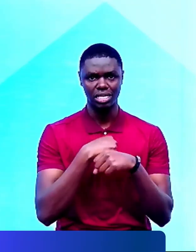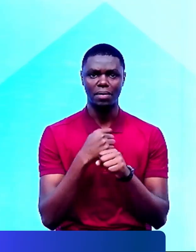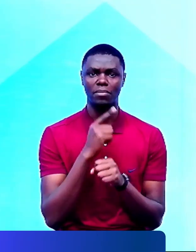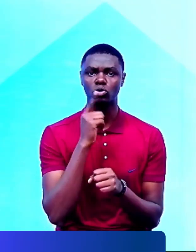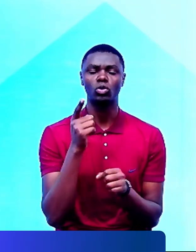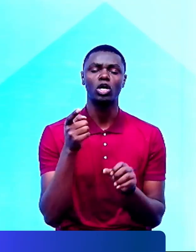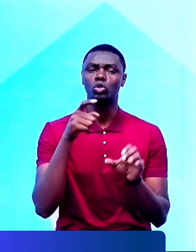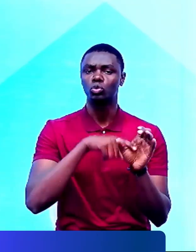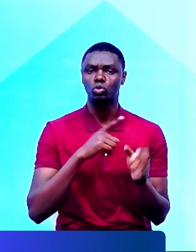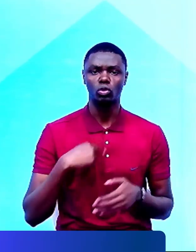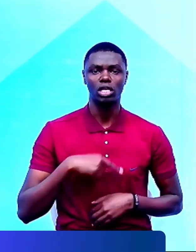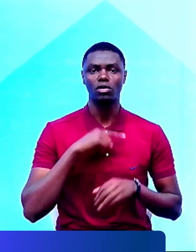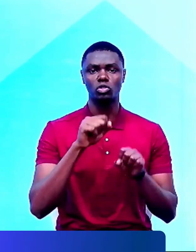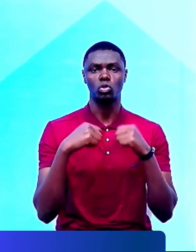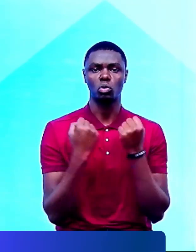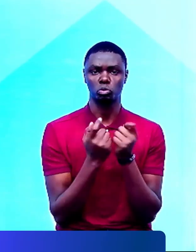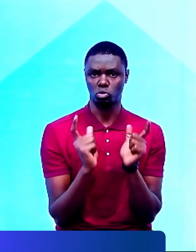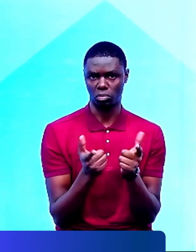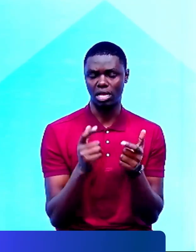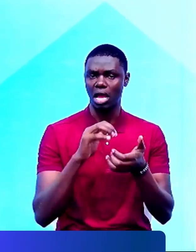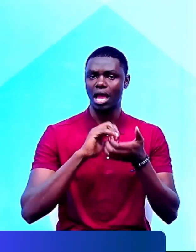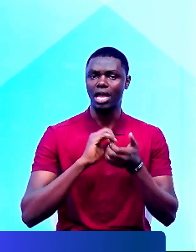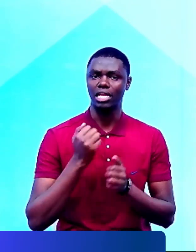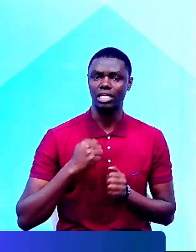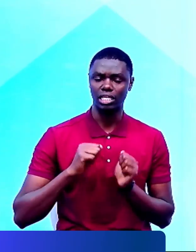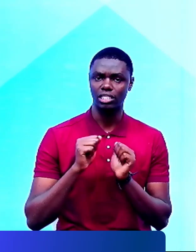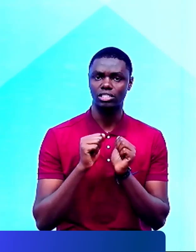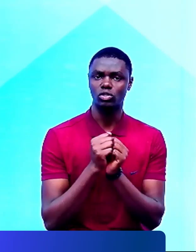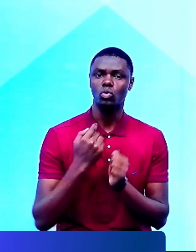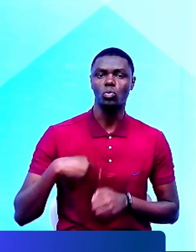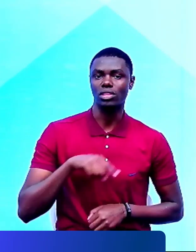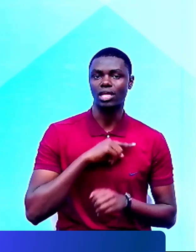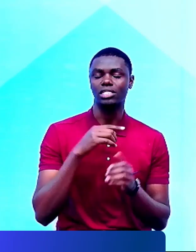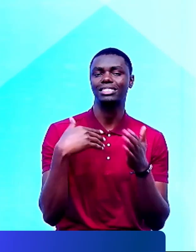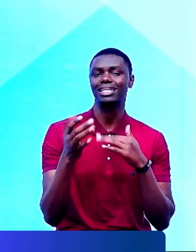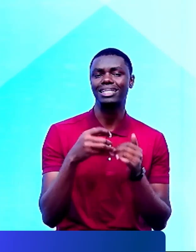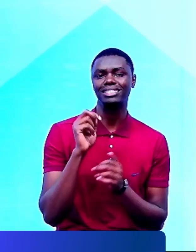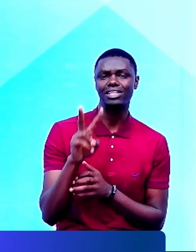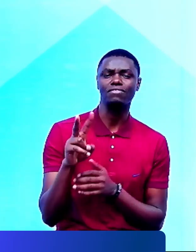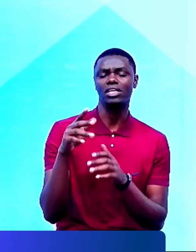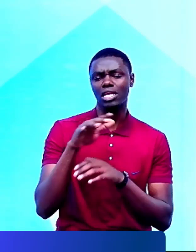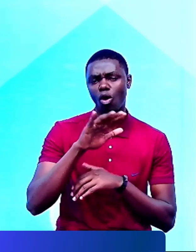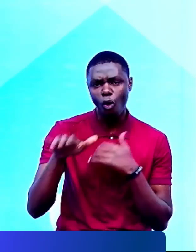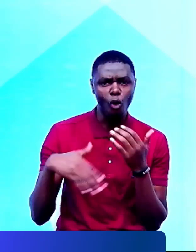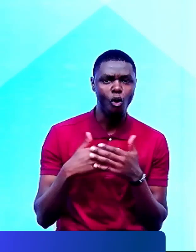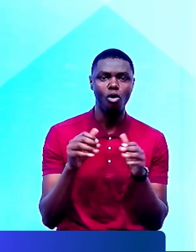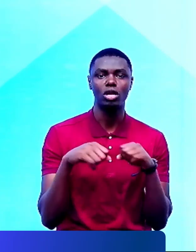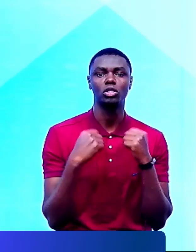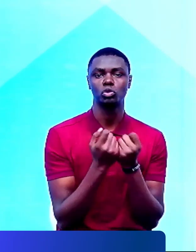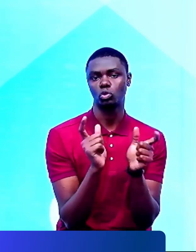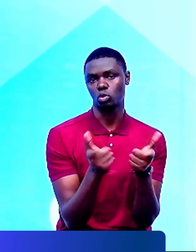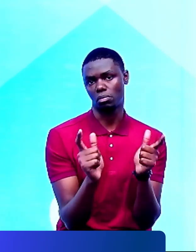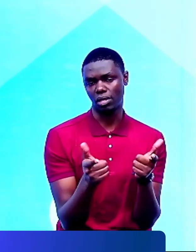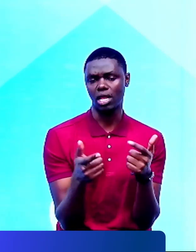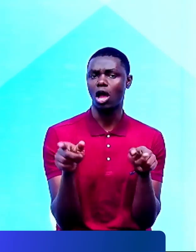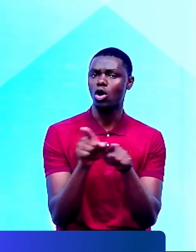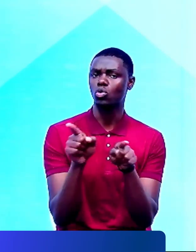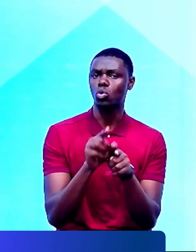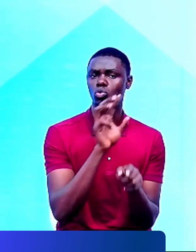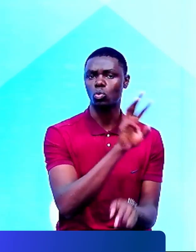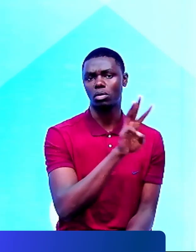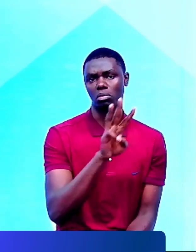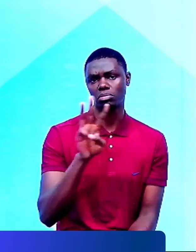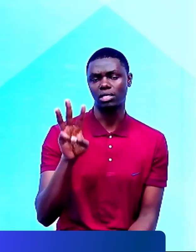on all our social media platforms. You can engage with us using Science TV Kenya on all social media platforms, or engage with us using our website